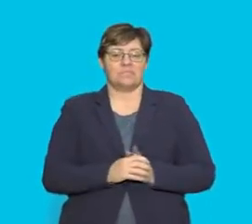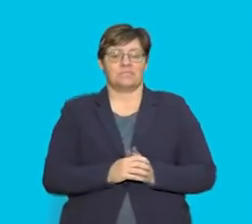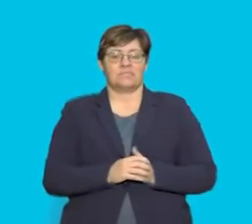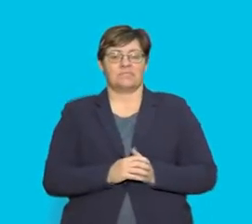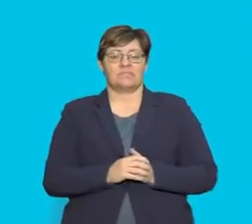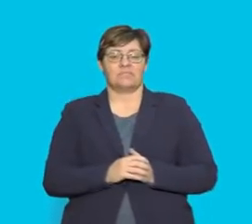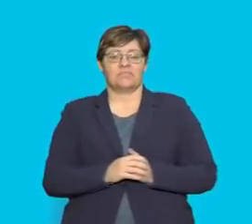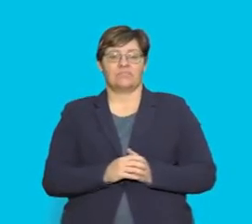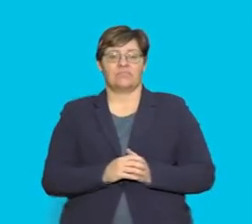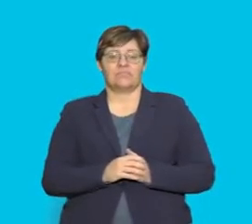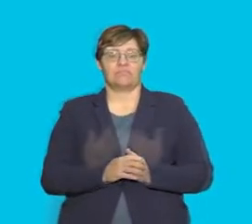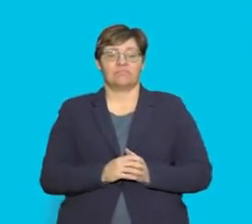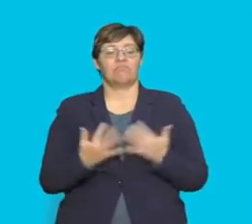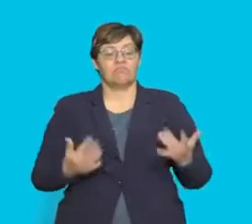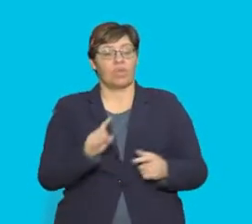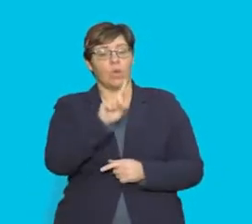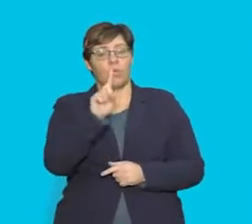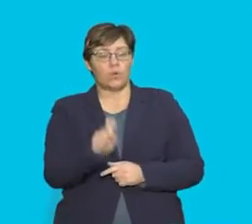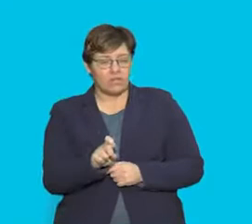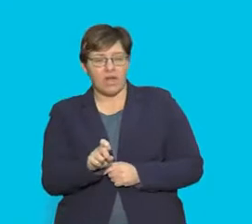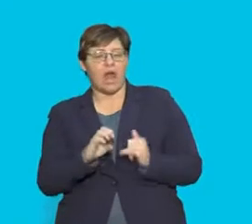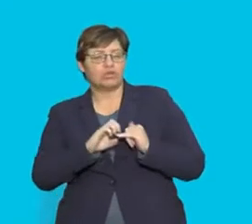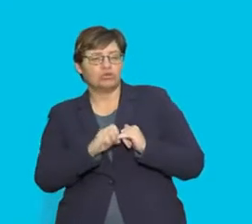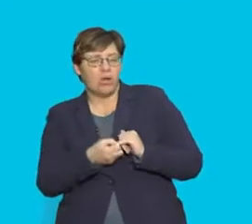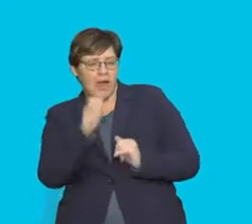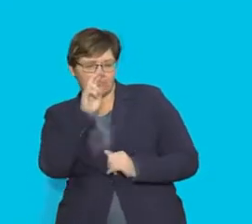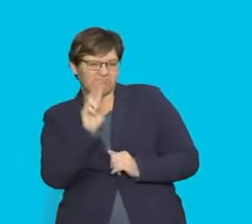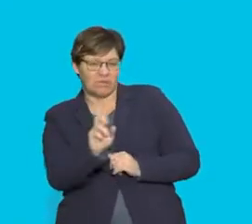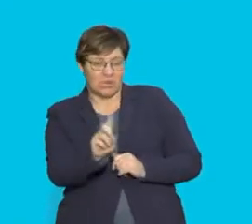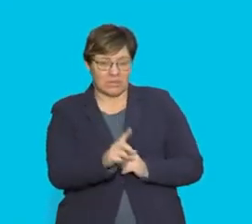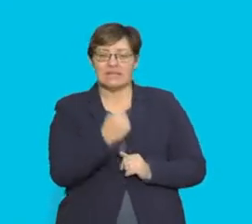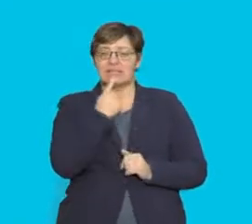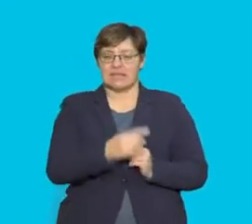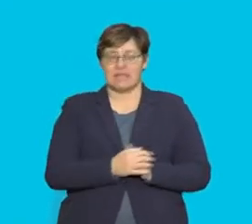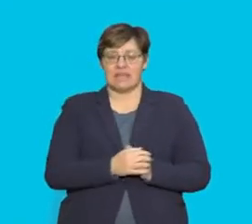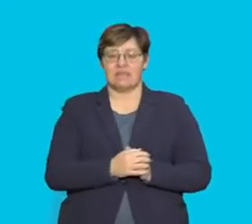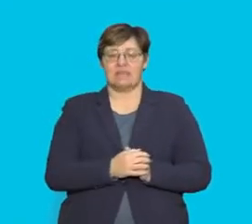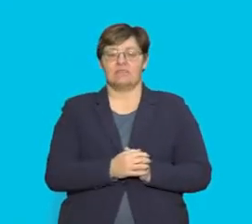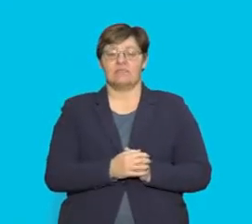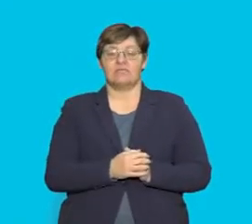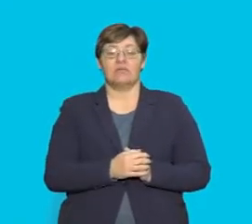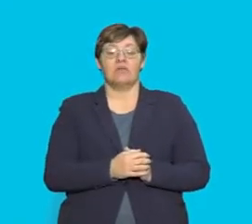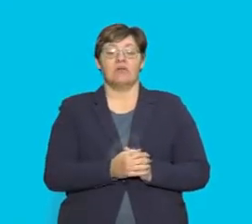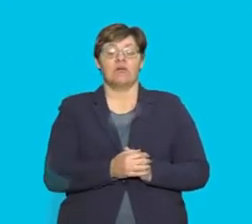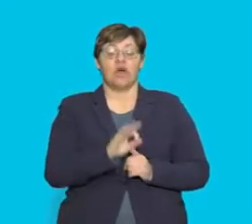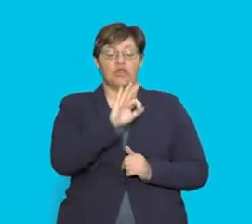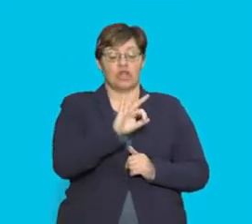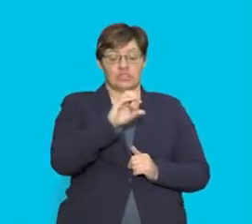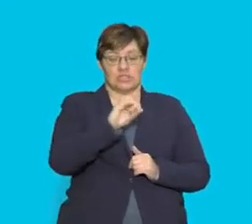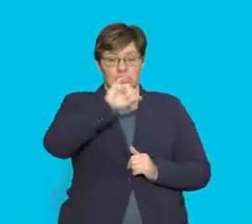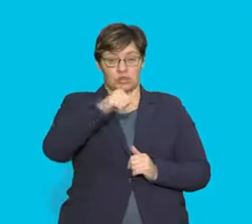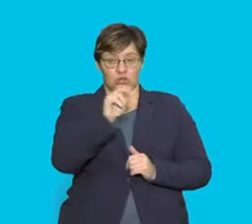time. Now, just a question for us to try and look at here. So they say on 30